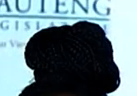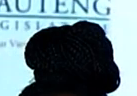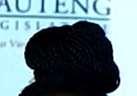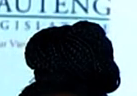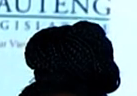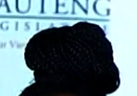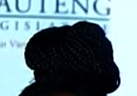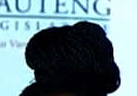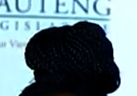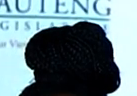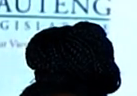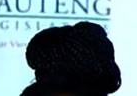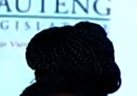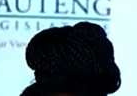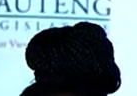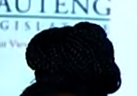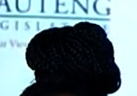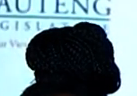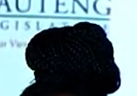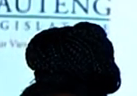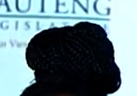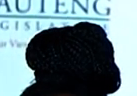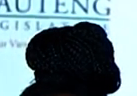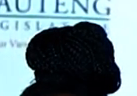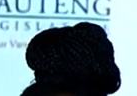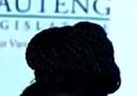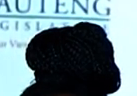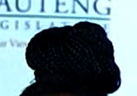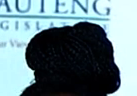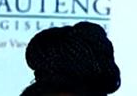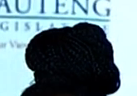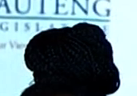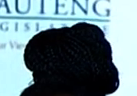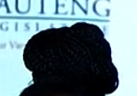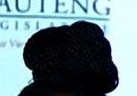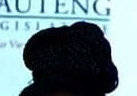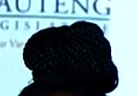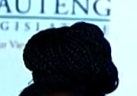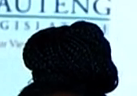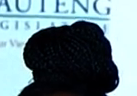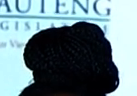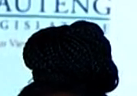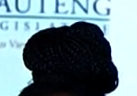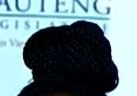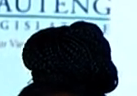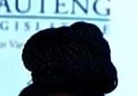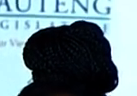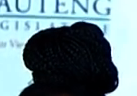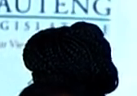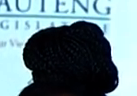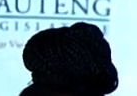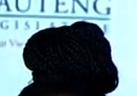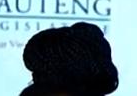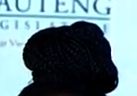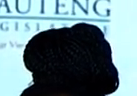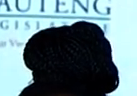buy construction material made by businesses that are South African businesses. We